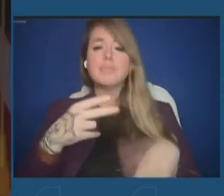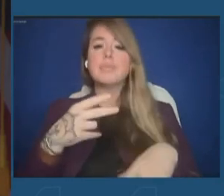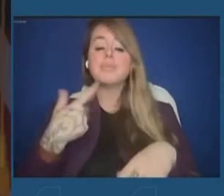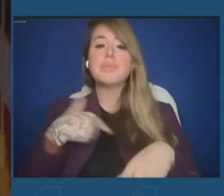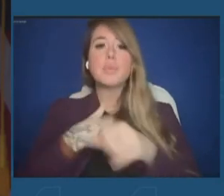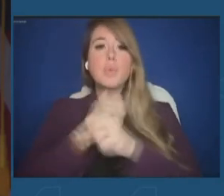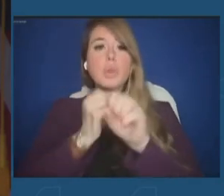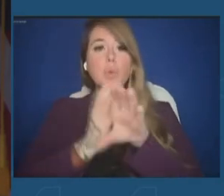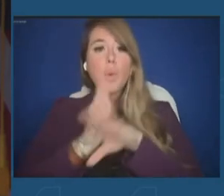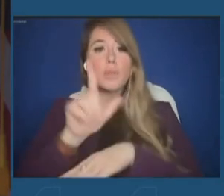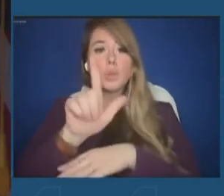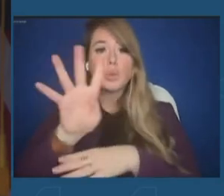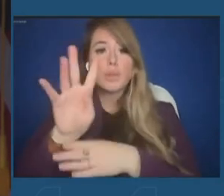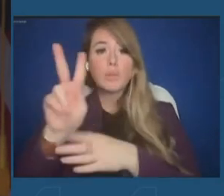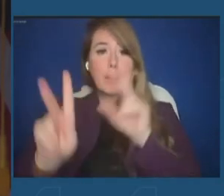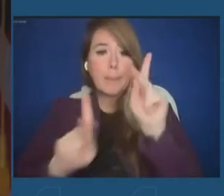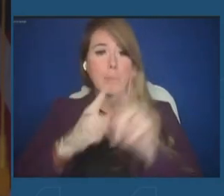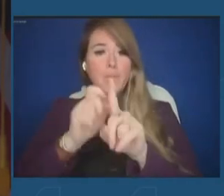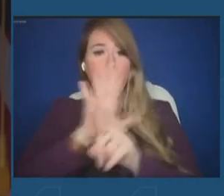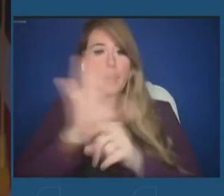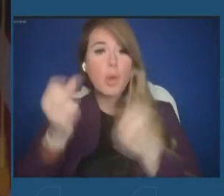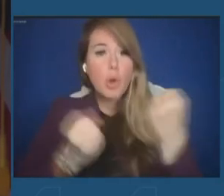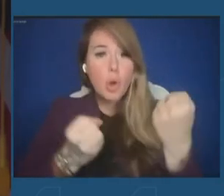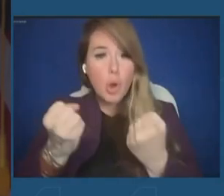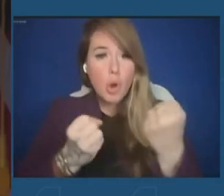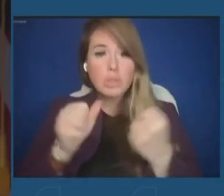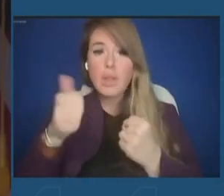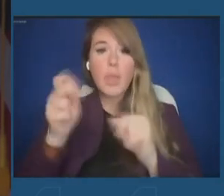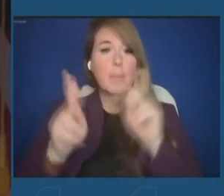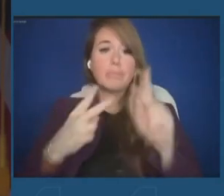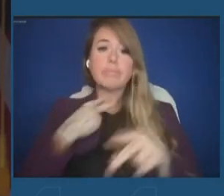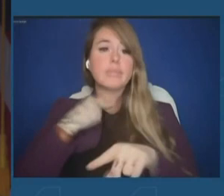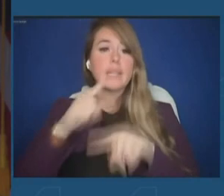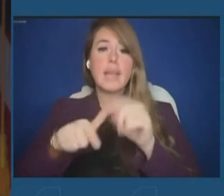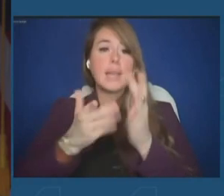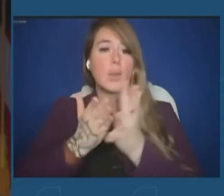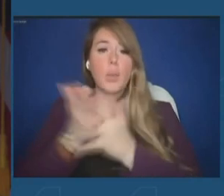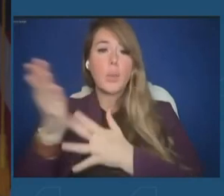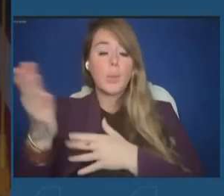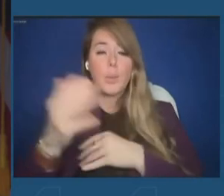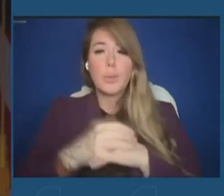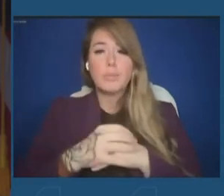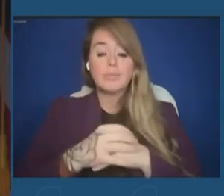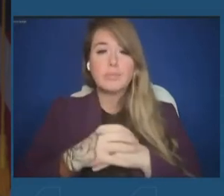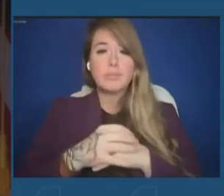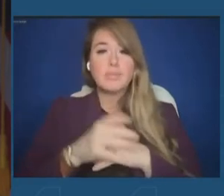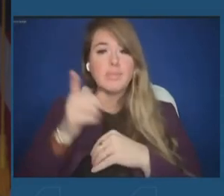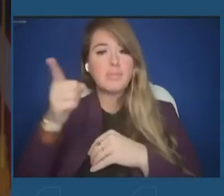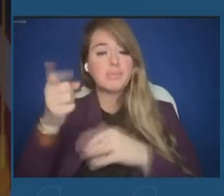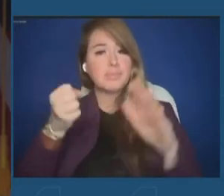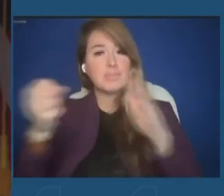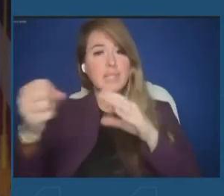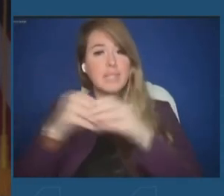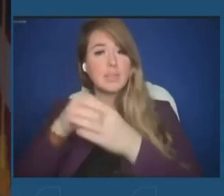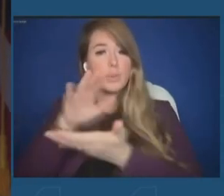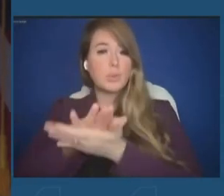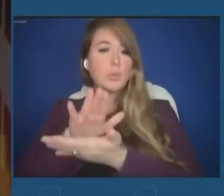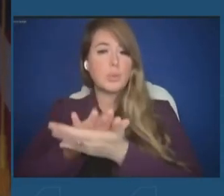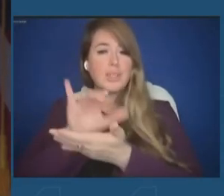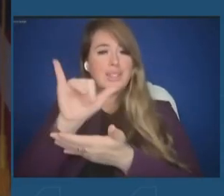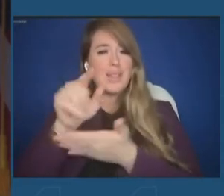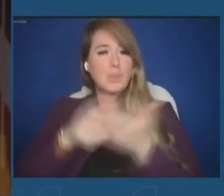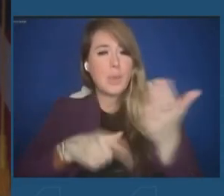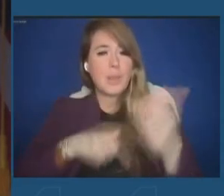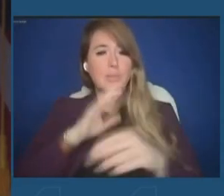24 people from their cars when others couldn't get through and sheltered them in a school. That's what I'm talking about when I talk